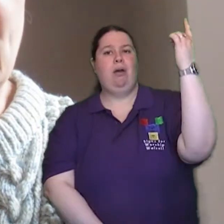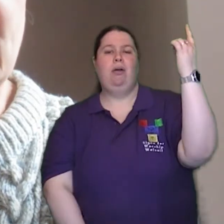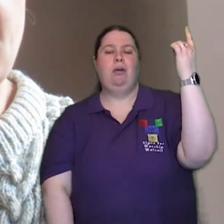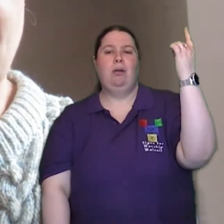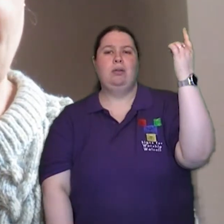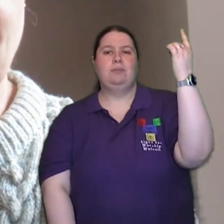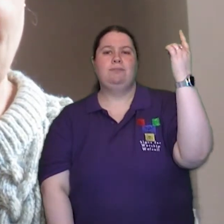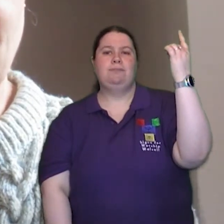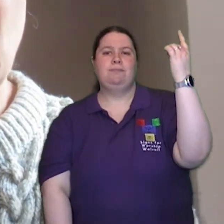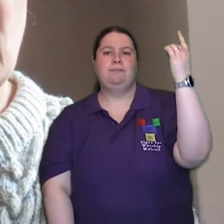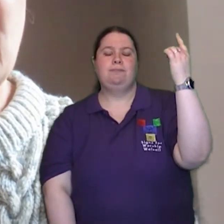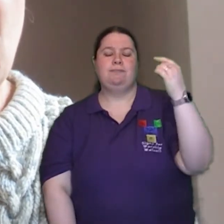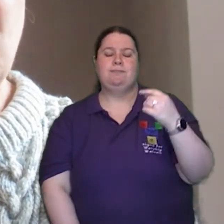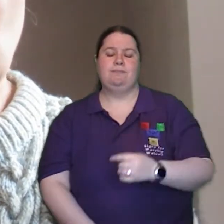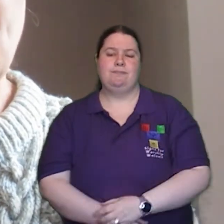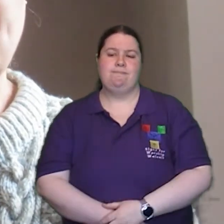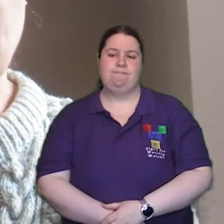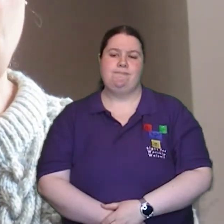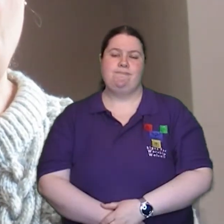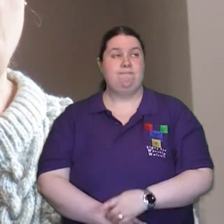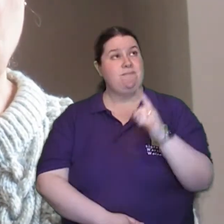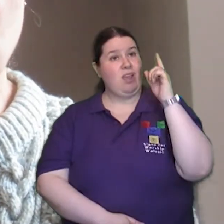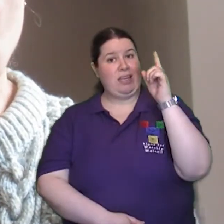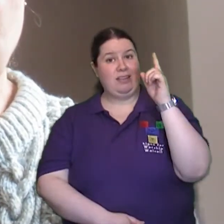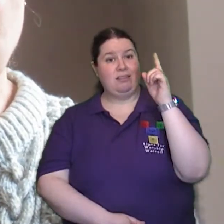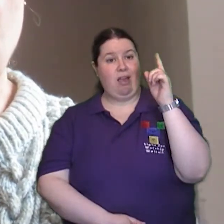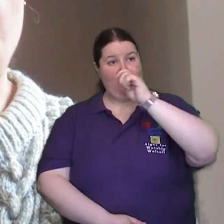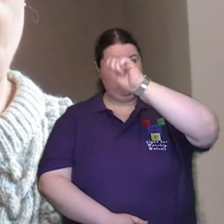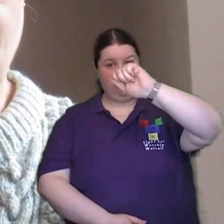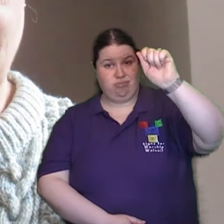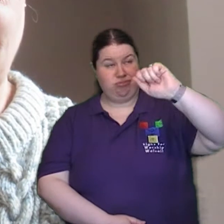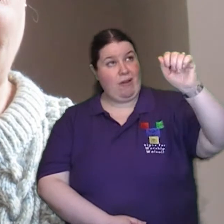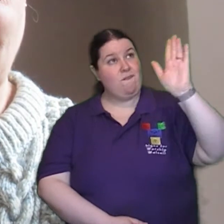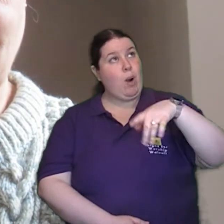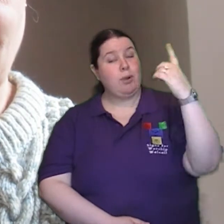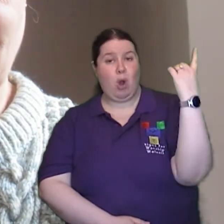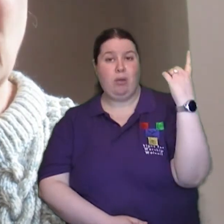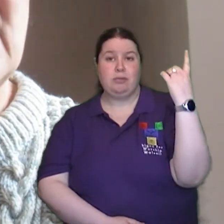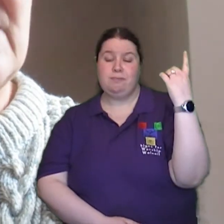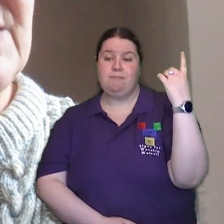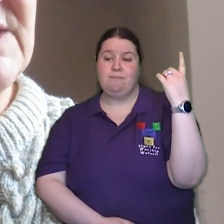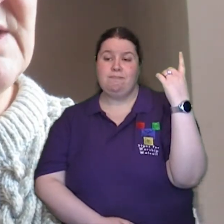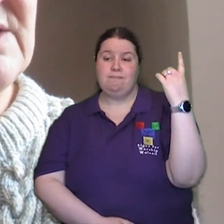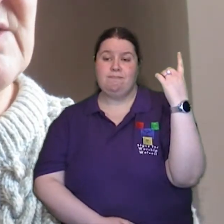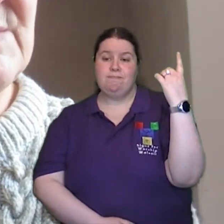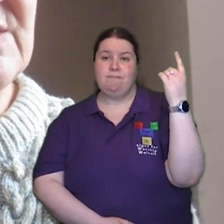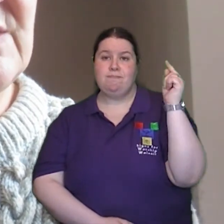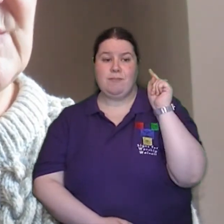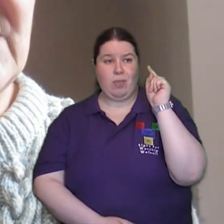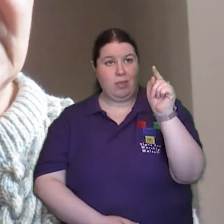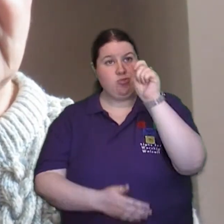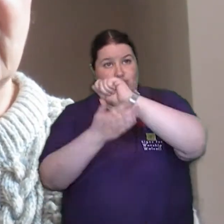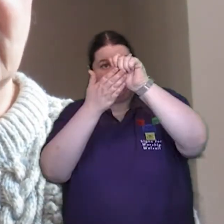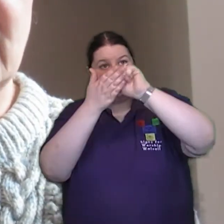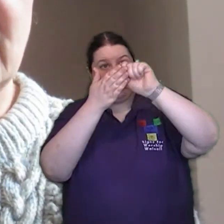your ways. Therefore he sent the hand that wrote the inscription. This is the inscription that